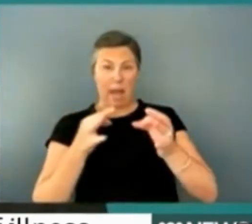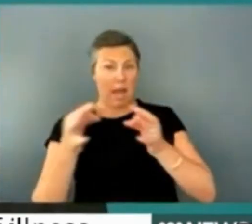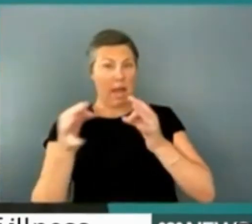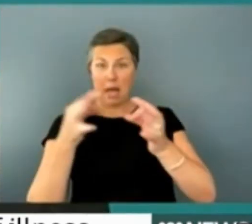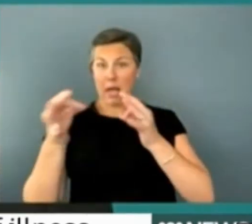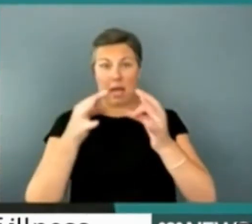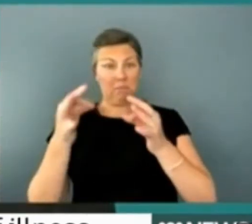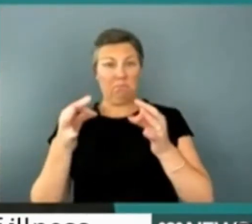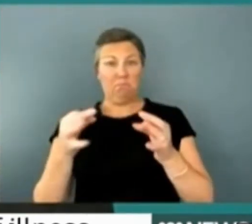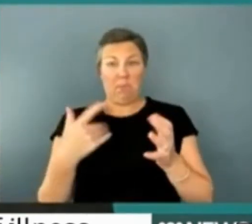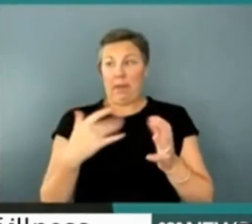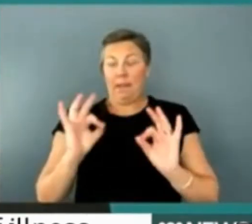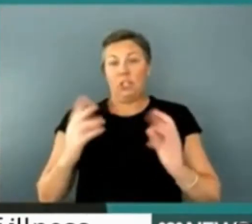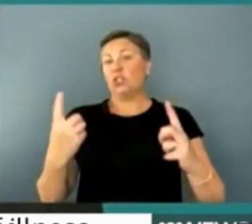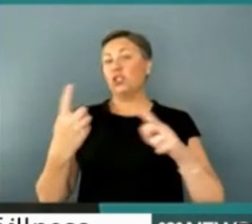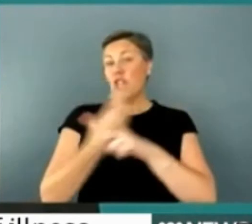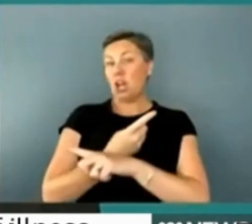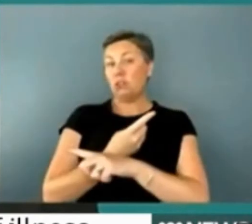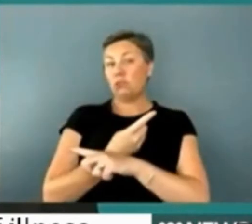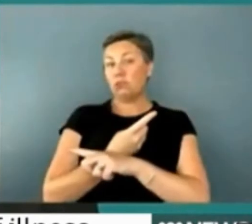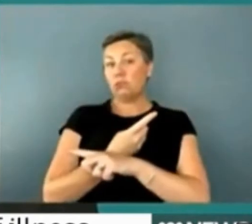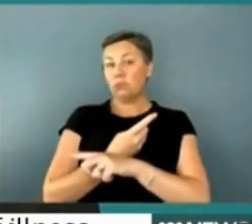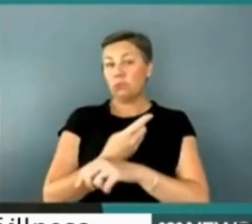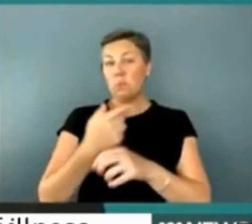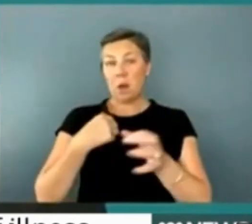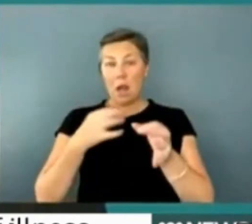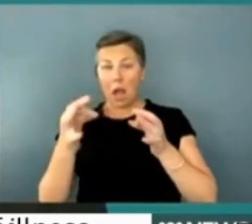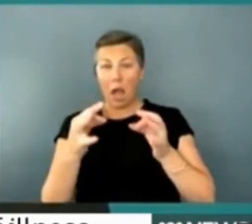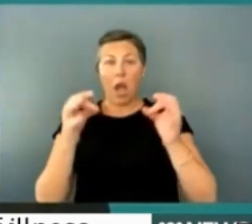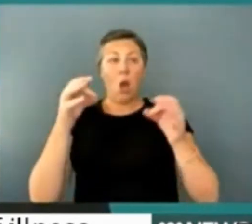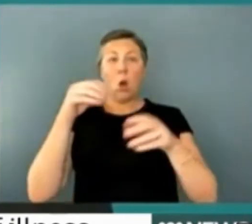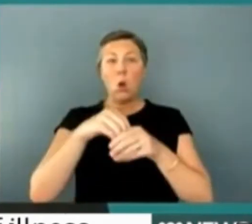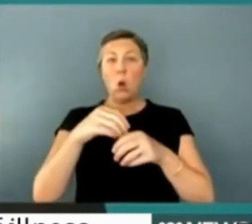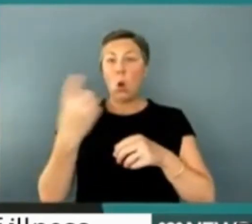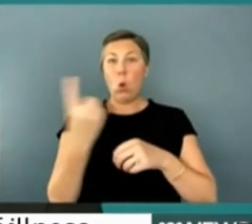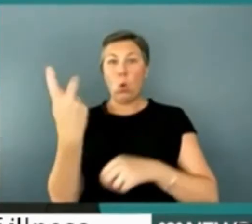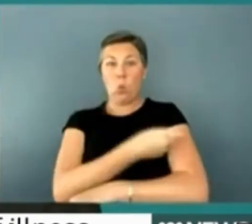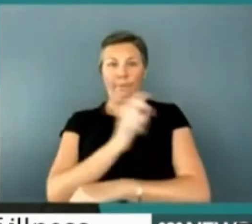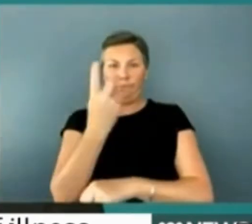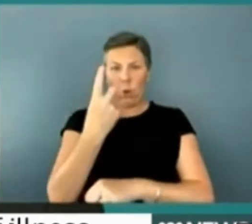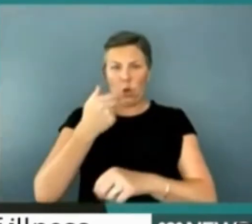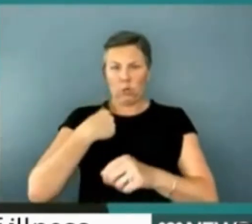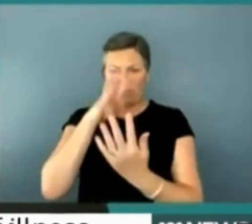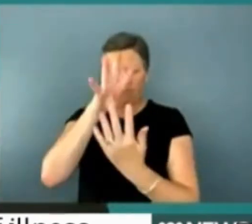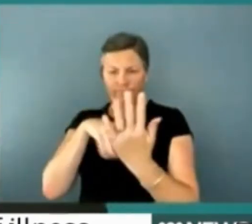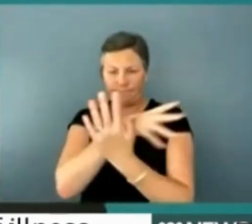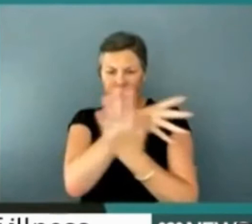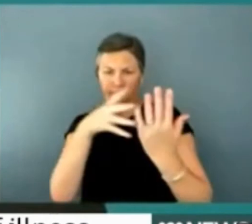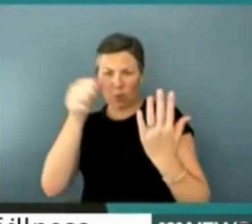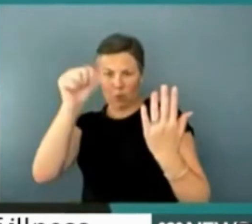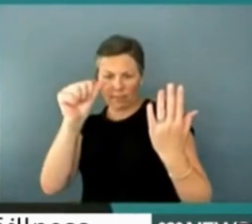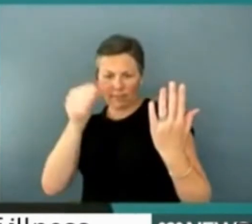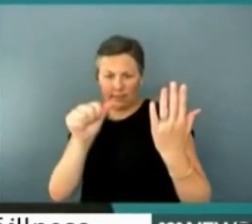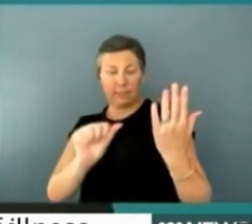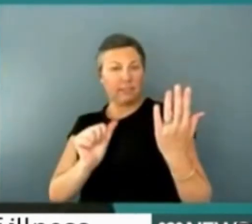in our strategy for the vaccines, including the prioritisation process, including specific arrangements and agreements with